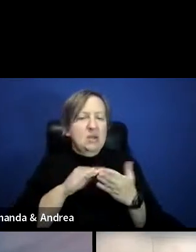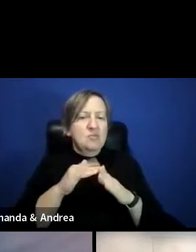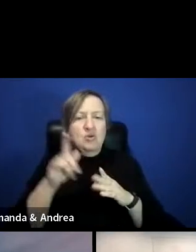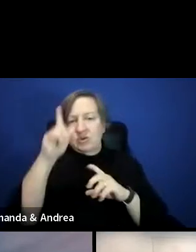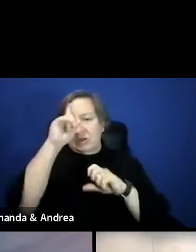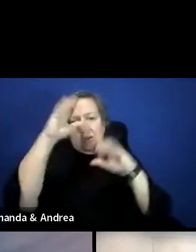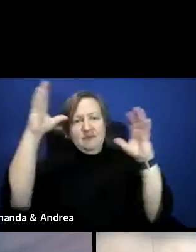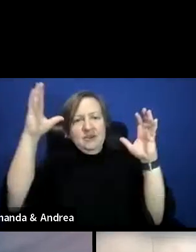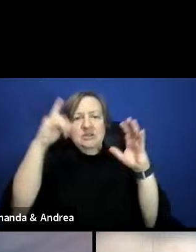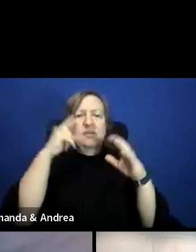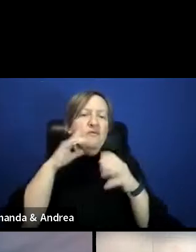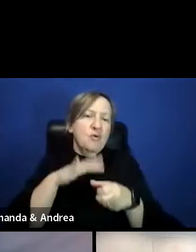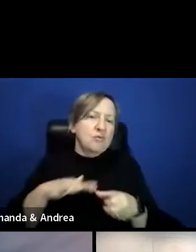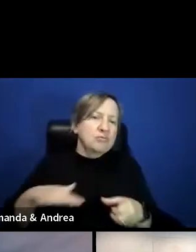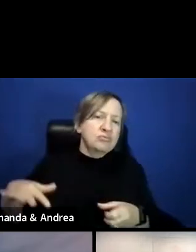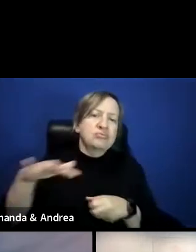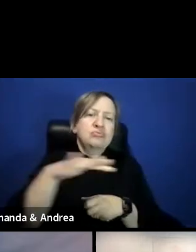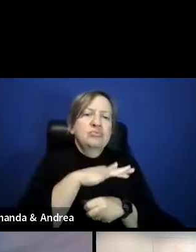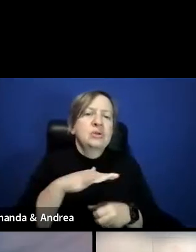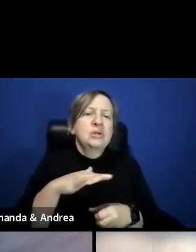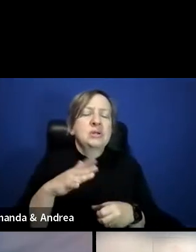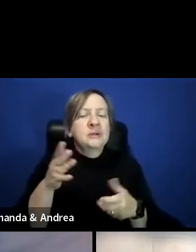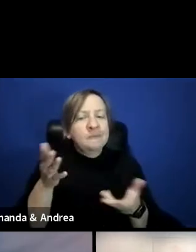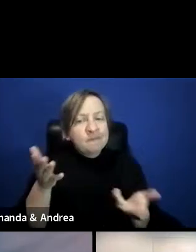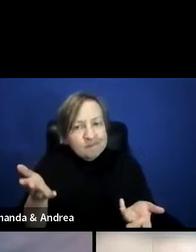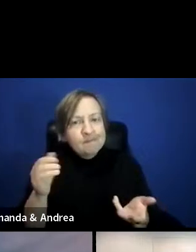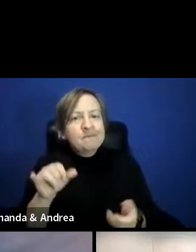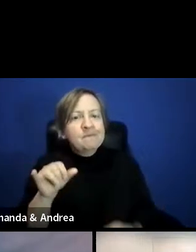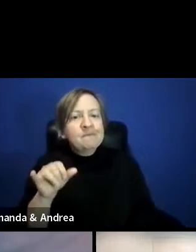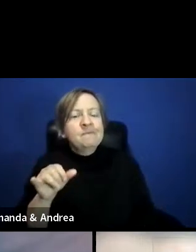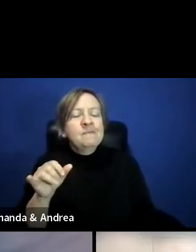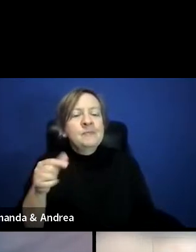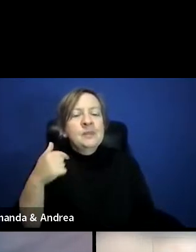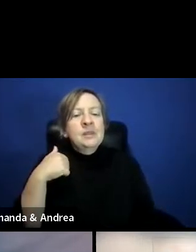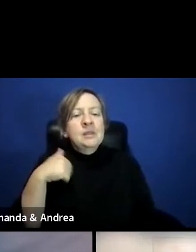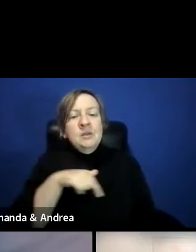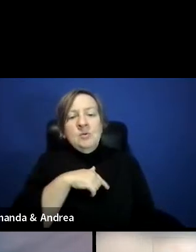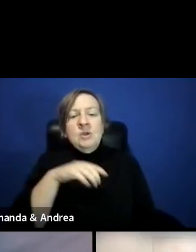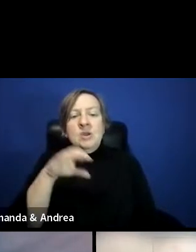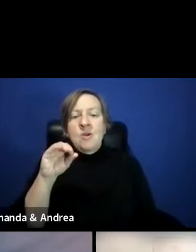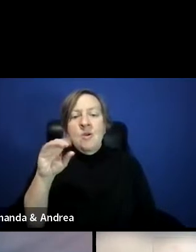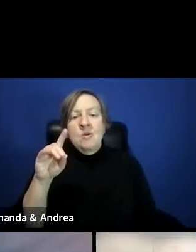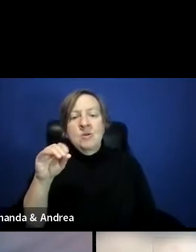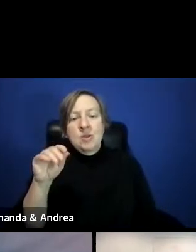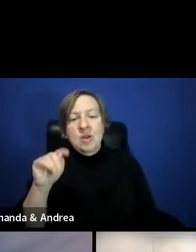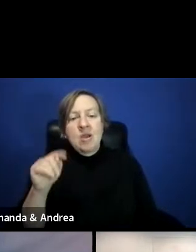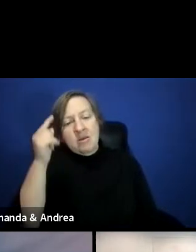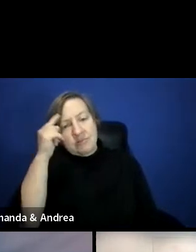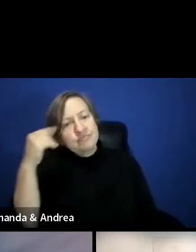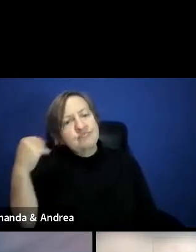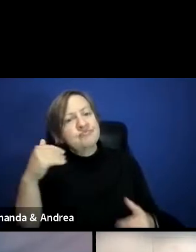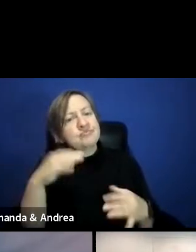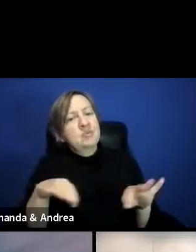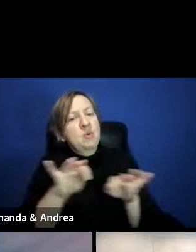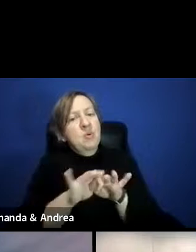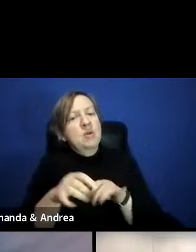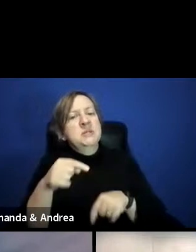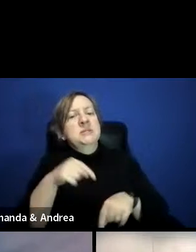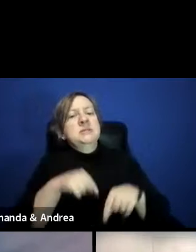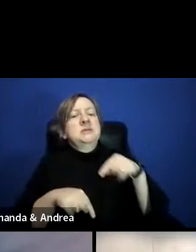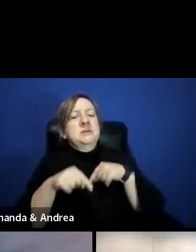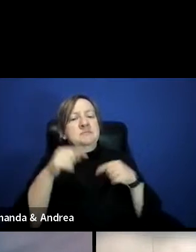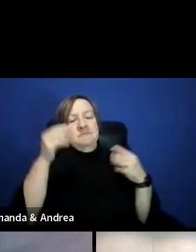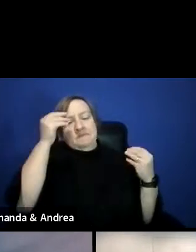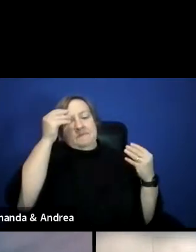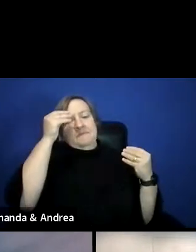vision for the area. So we, as ODOT, really took that to heart and took a step back, listening